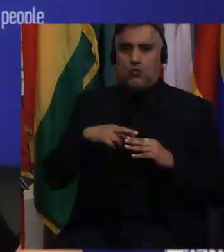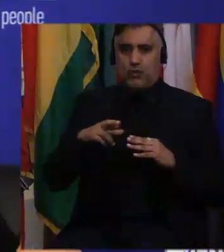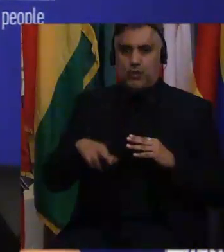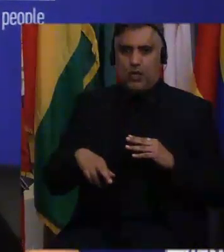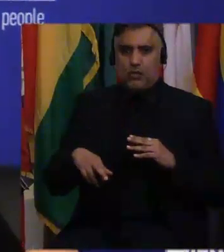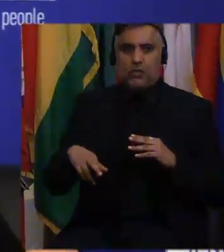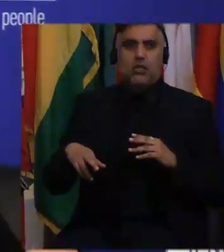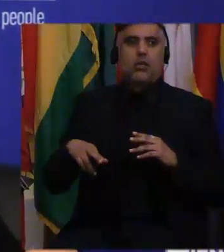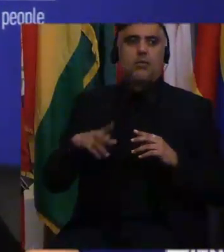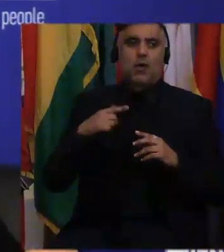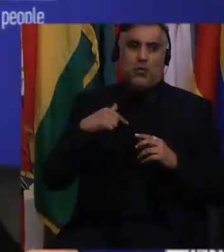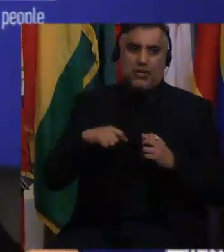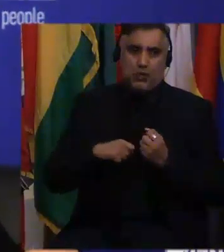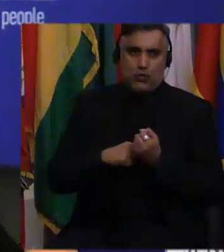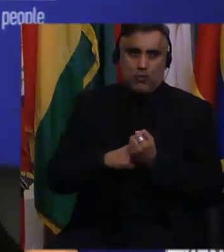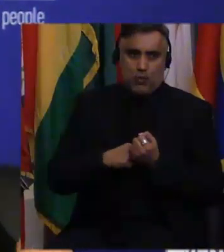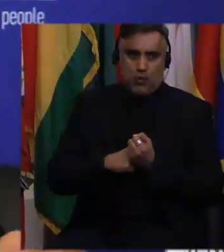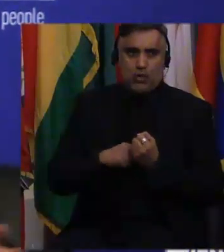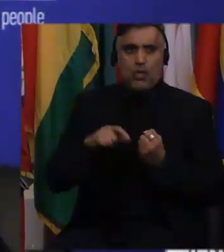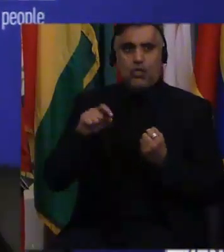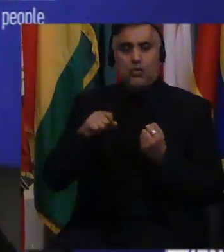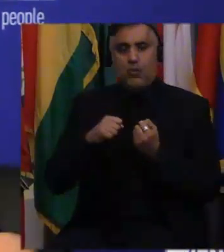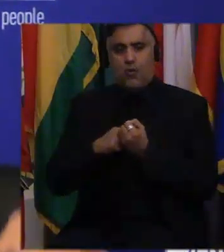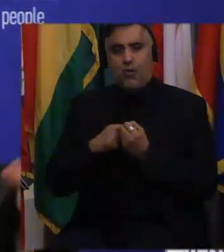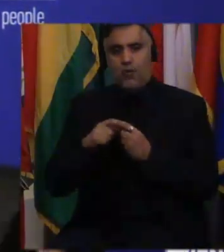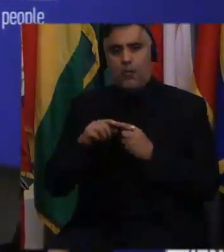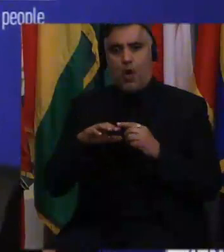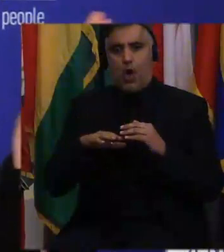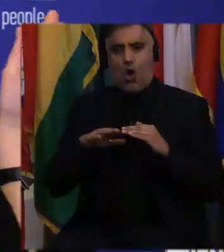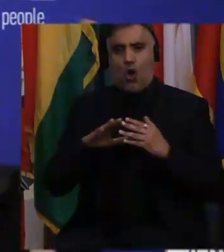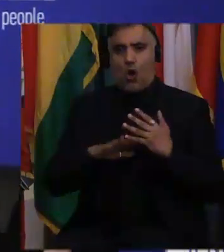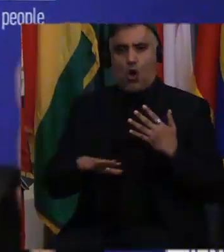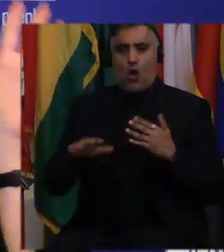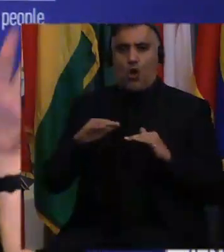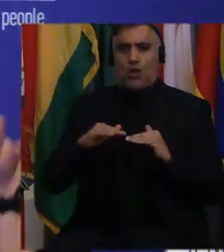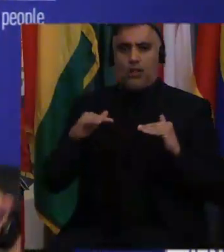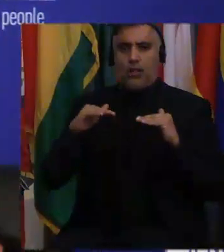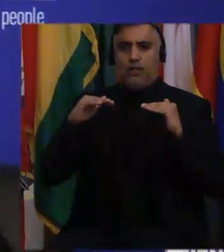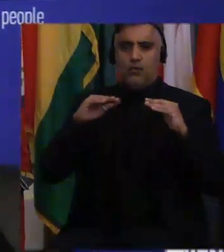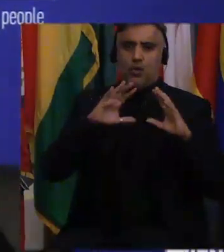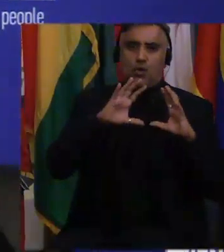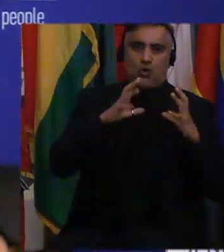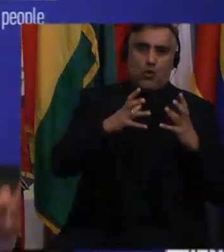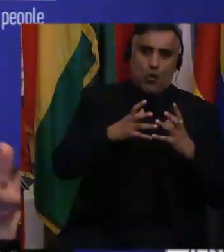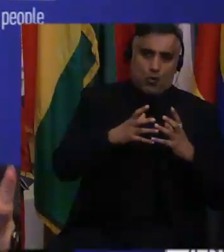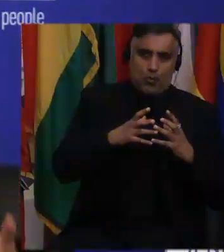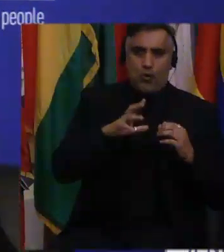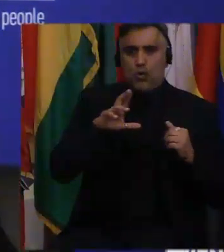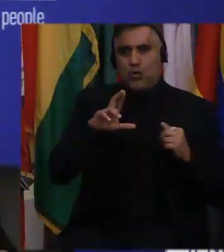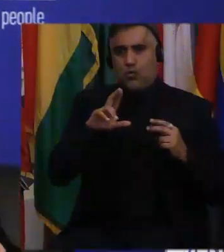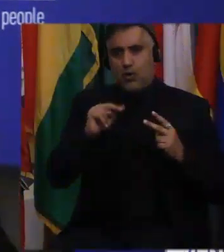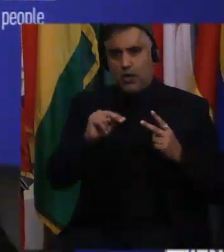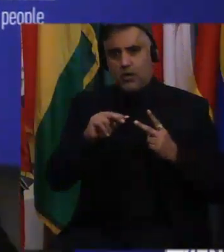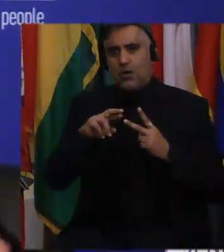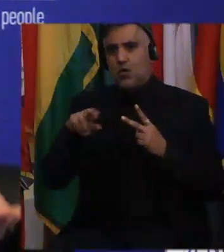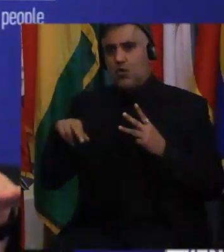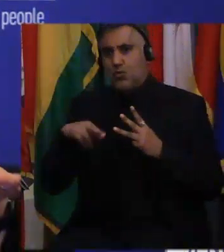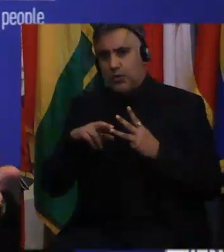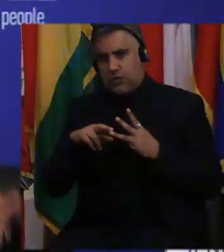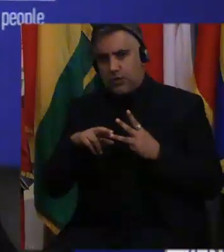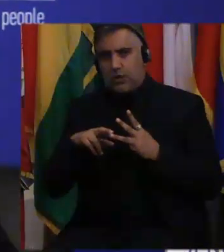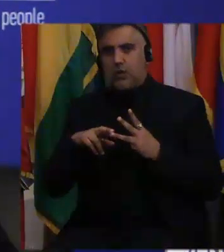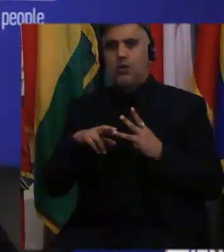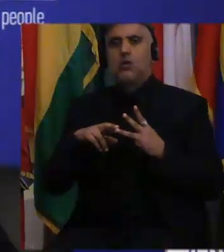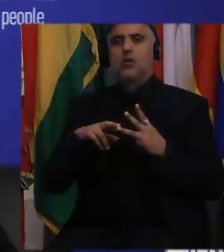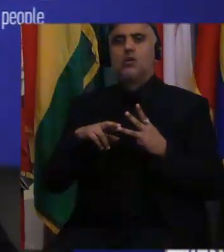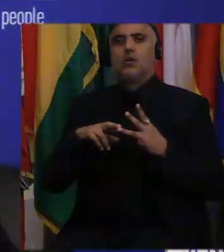but we need your support. We need support coming from all levels, from global organizations, from United Nations, from regional organizations